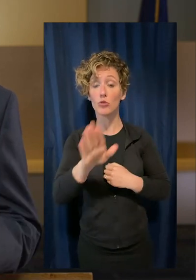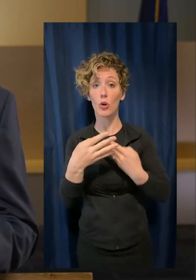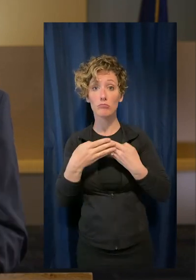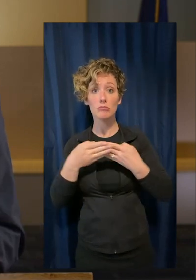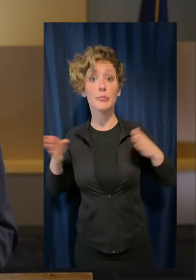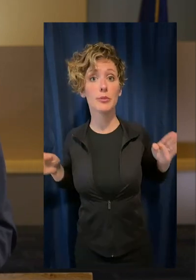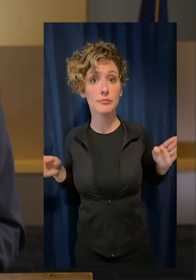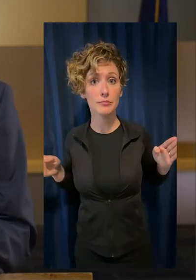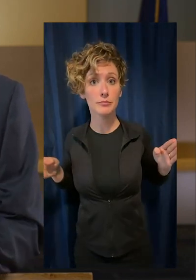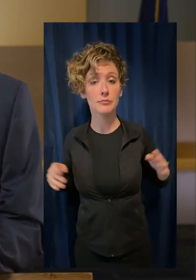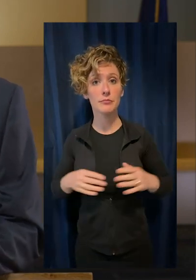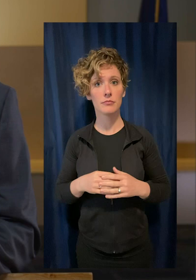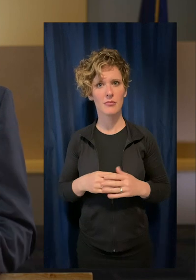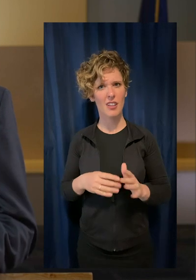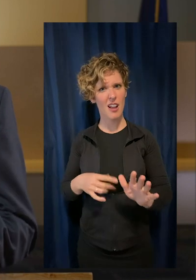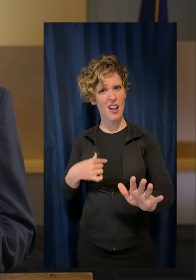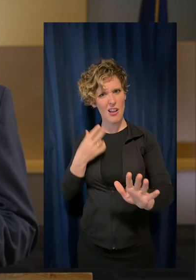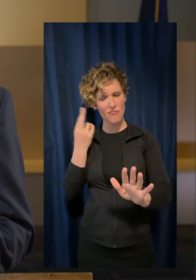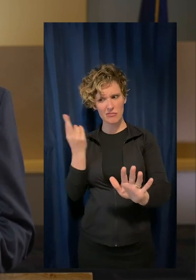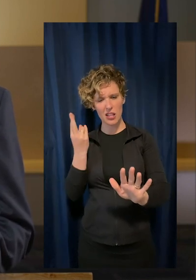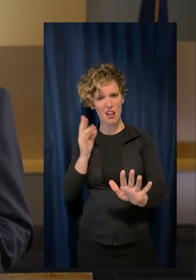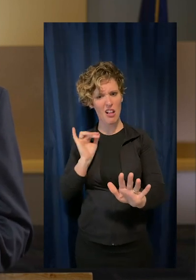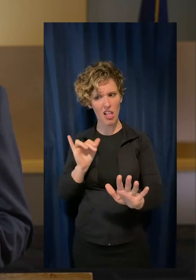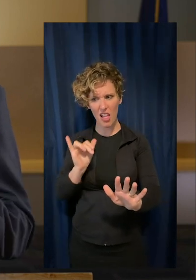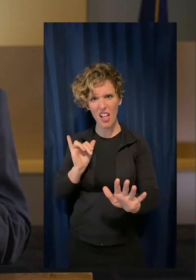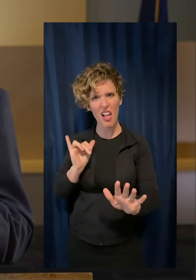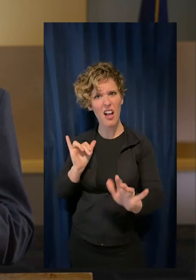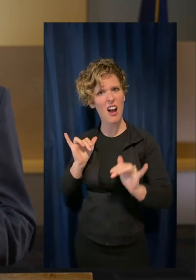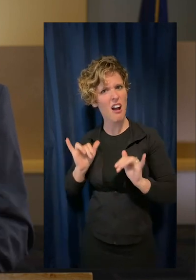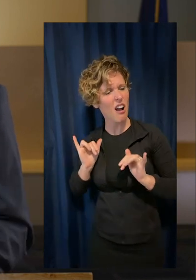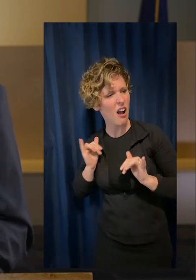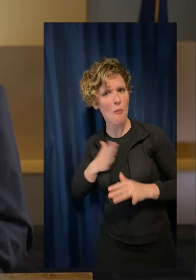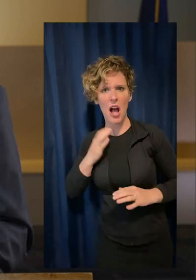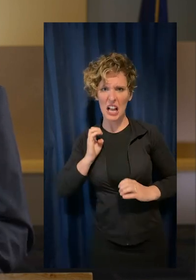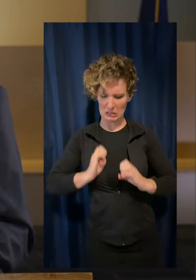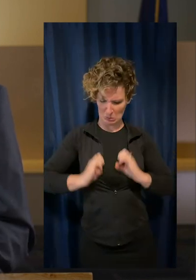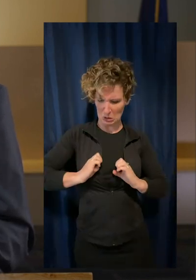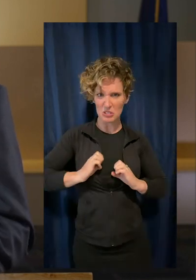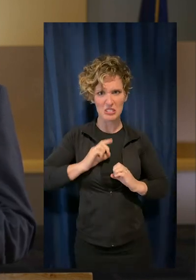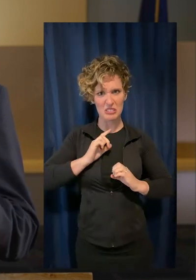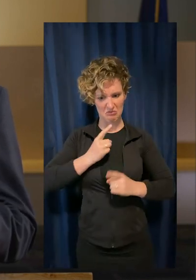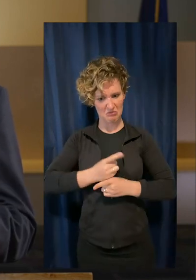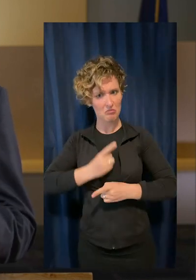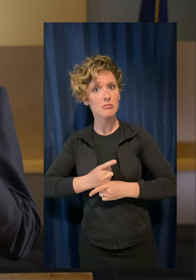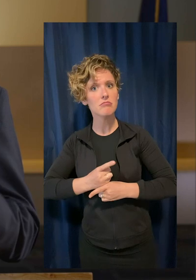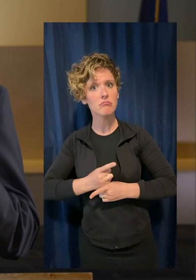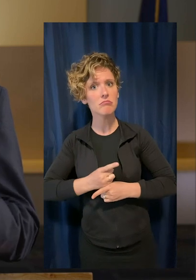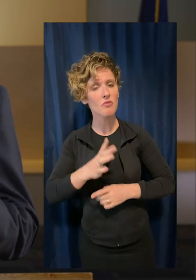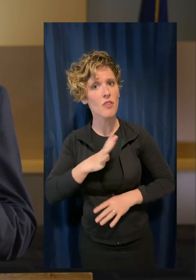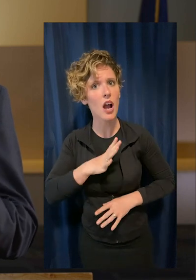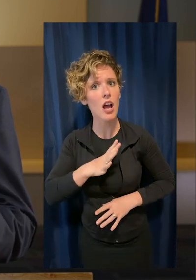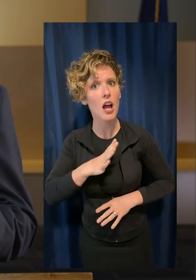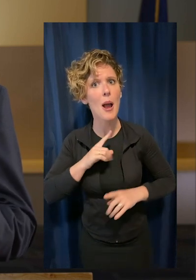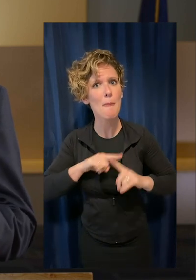I was struck with the realization that my feelings were not unjustified. However, I was, in fact, being imprisoned by my